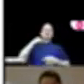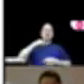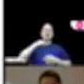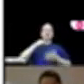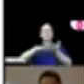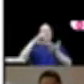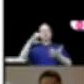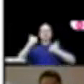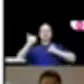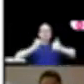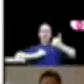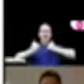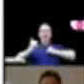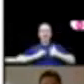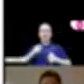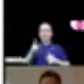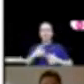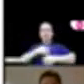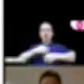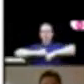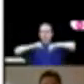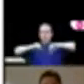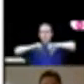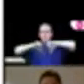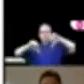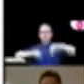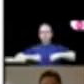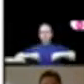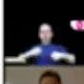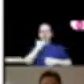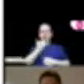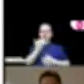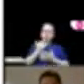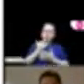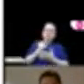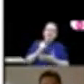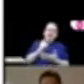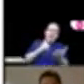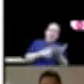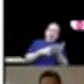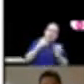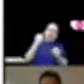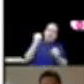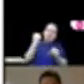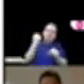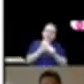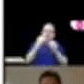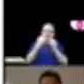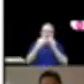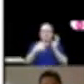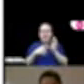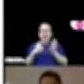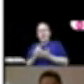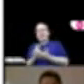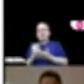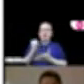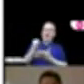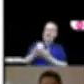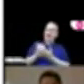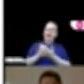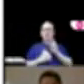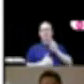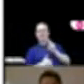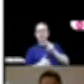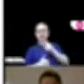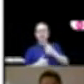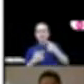Pride, that you are not muscular enough to be gay, to be lesbian, to be bisexual. It was said by one of the judges here